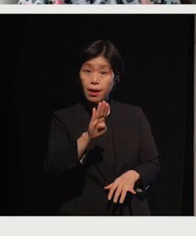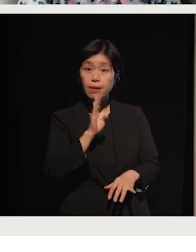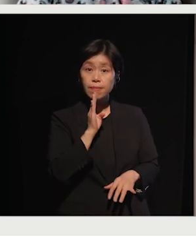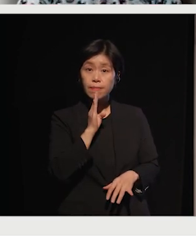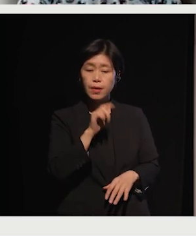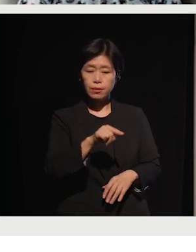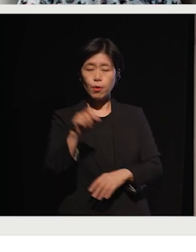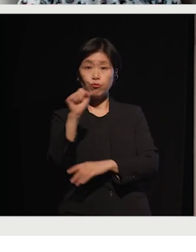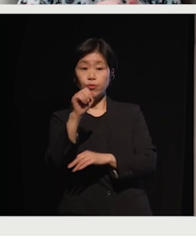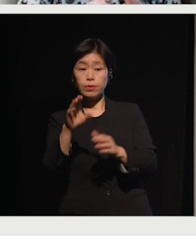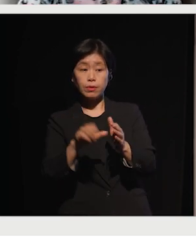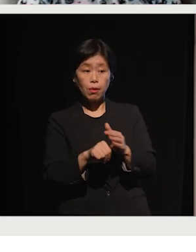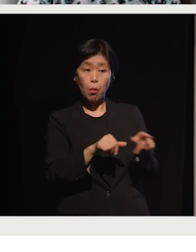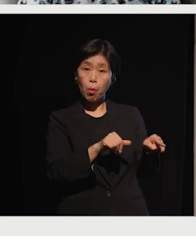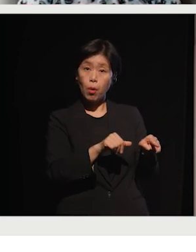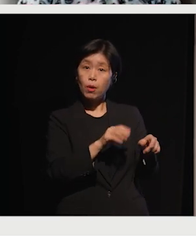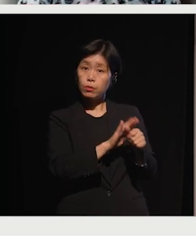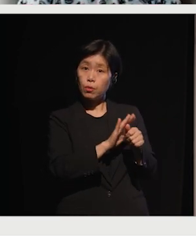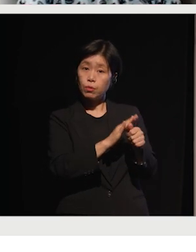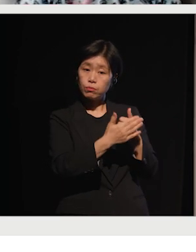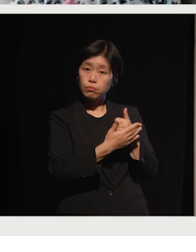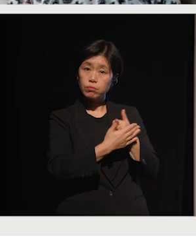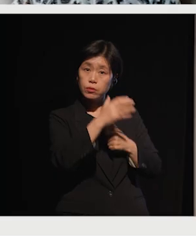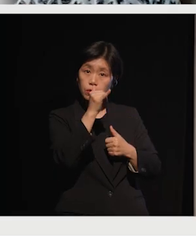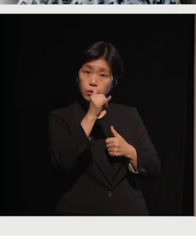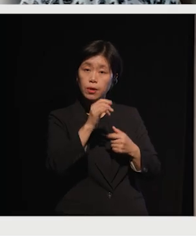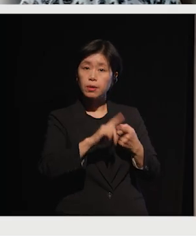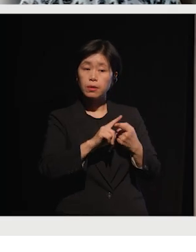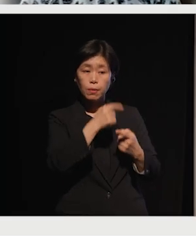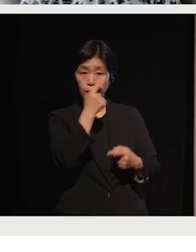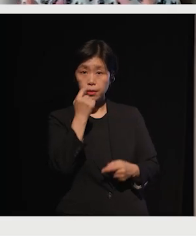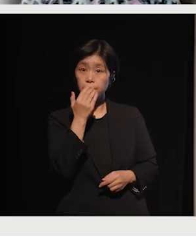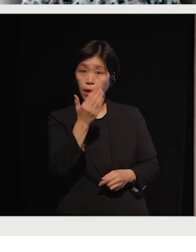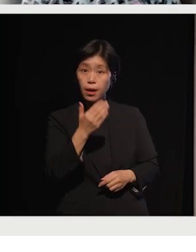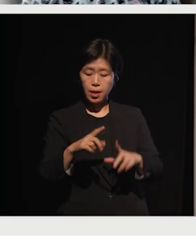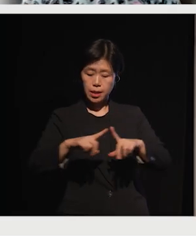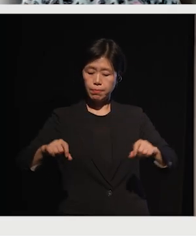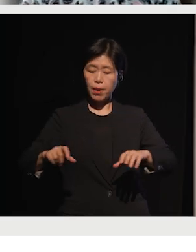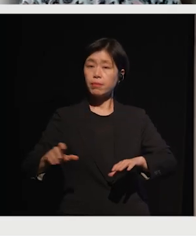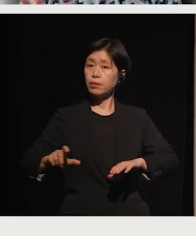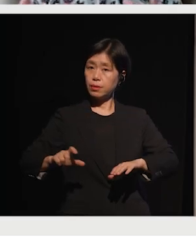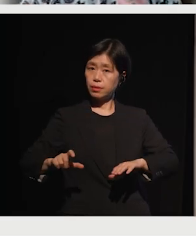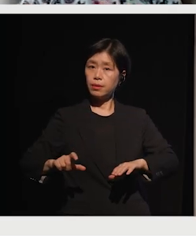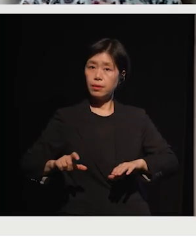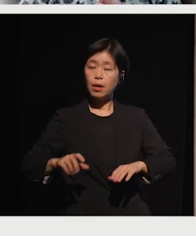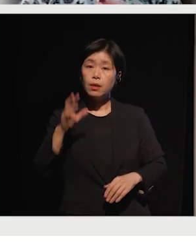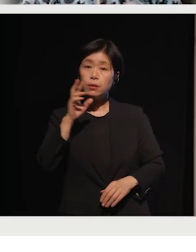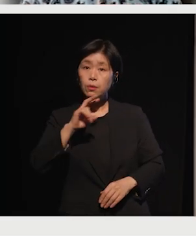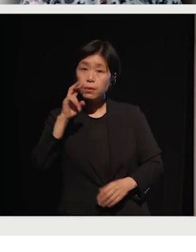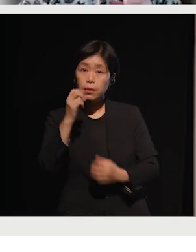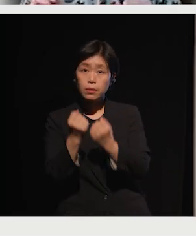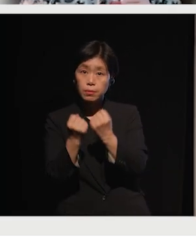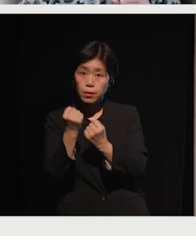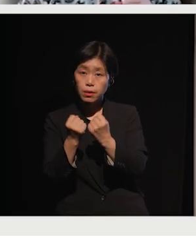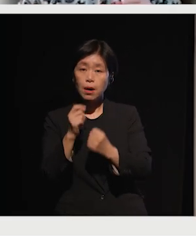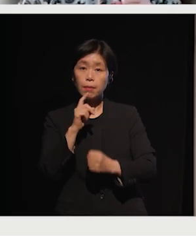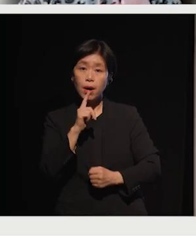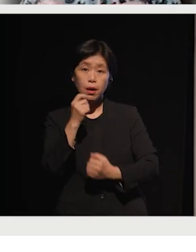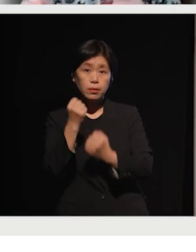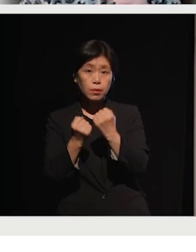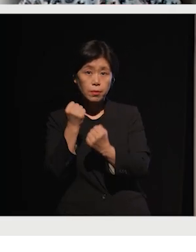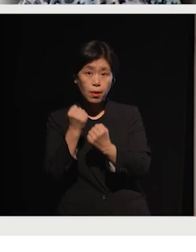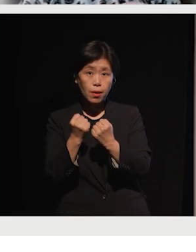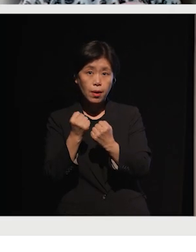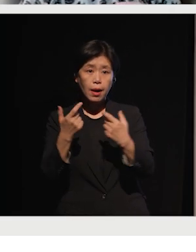helpful. Maybe it's seeing if a digital touchscreen can be accessible using a